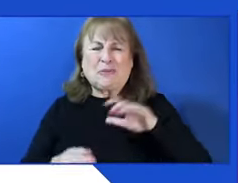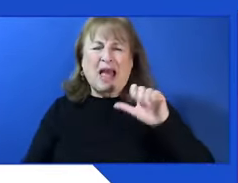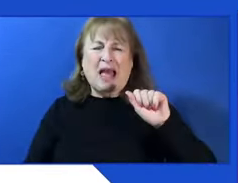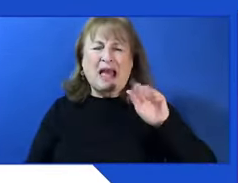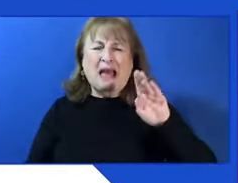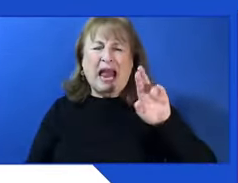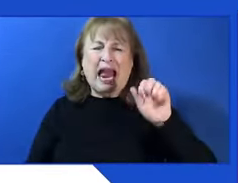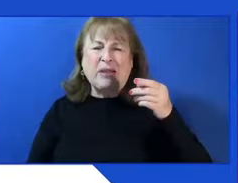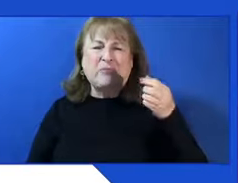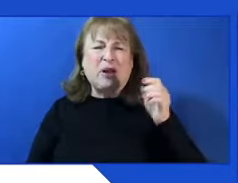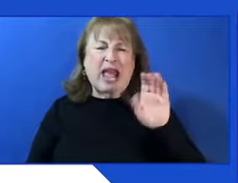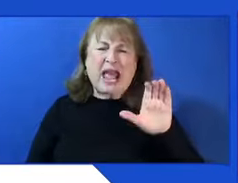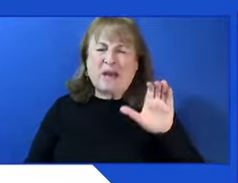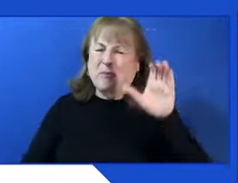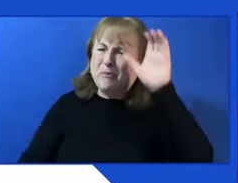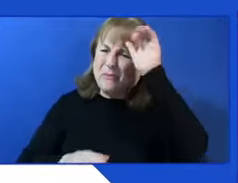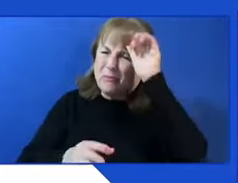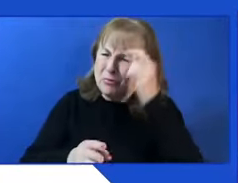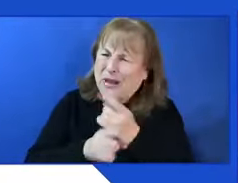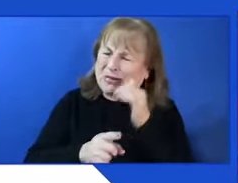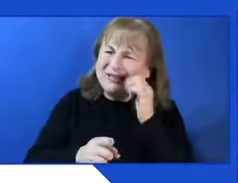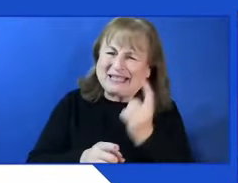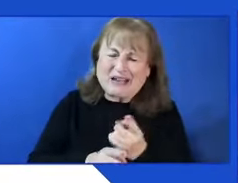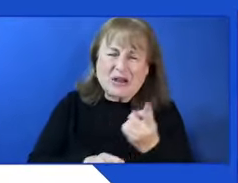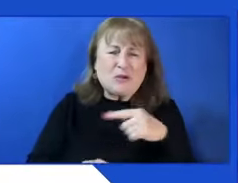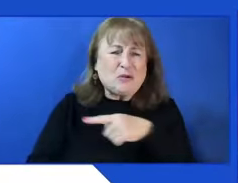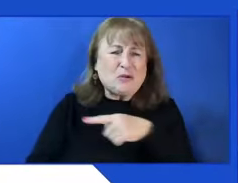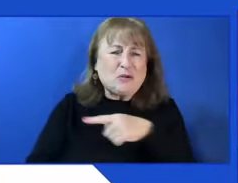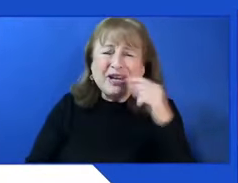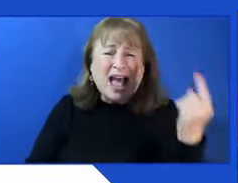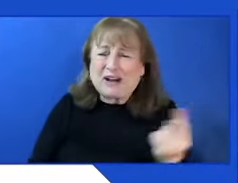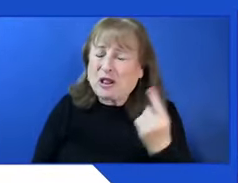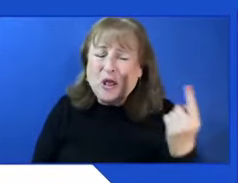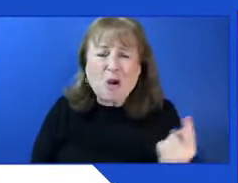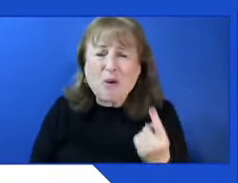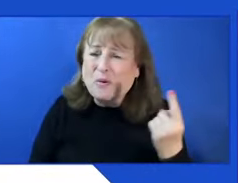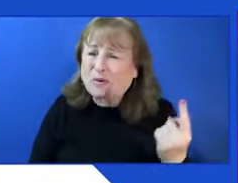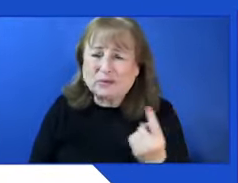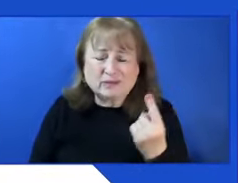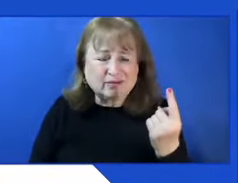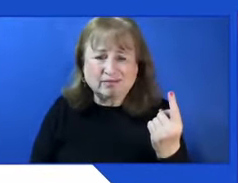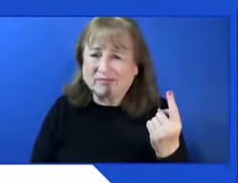sisters that you are not alone.